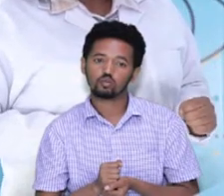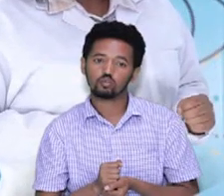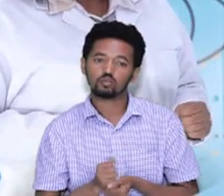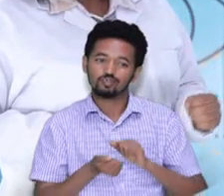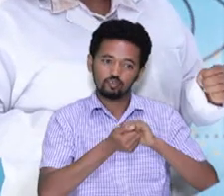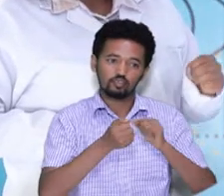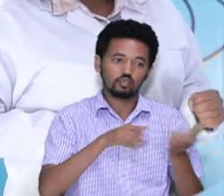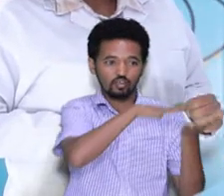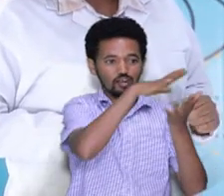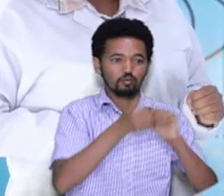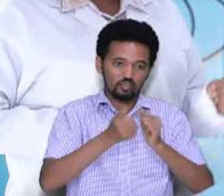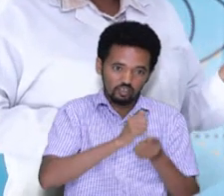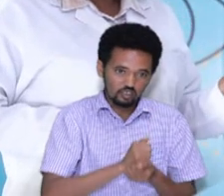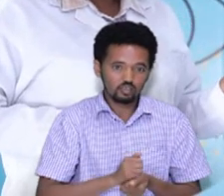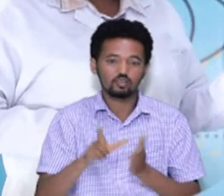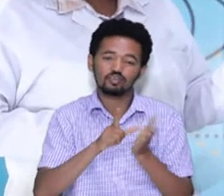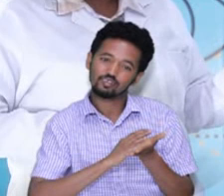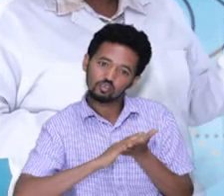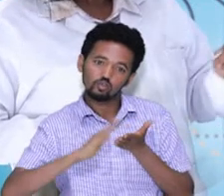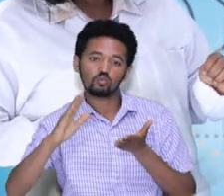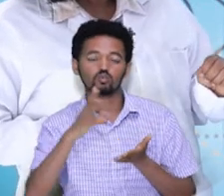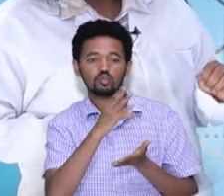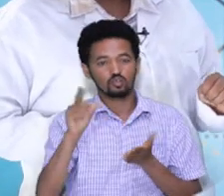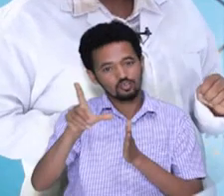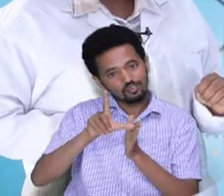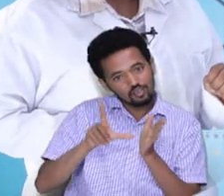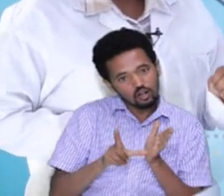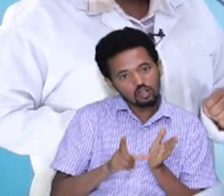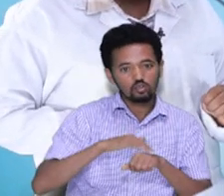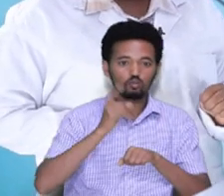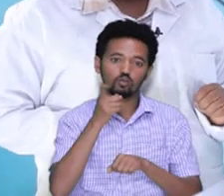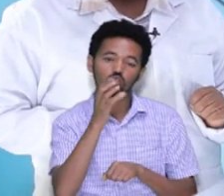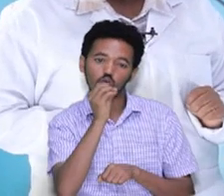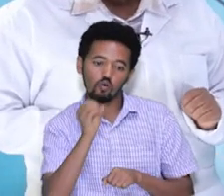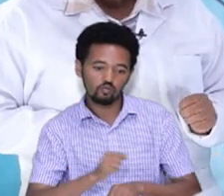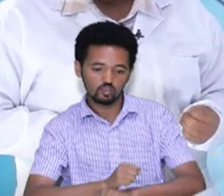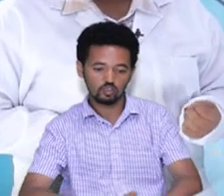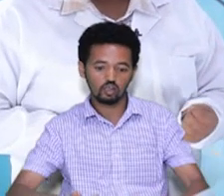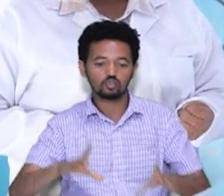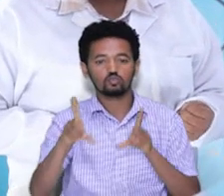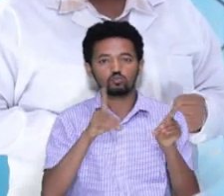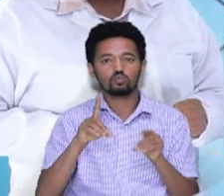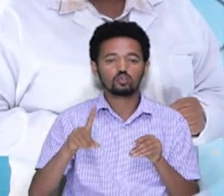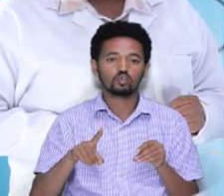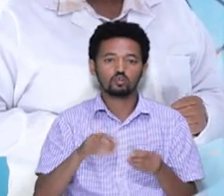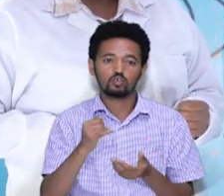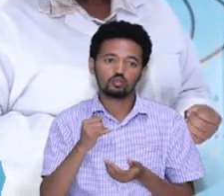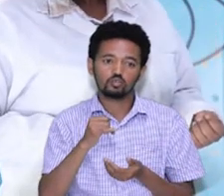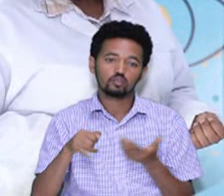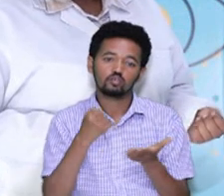Climate changes that results in the cooling and later warming of the Earth's climate during this